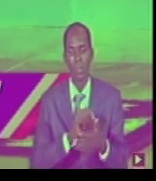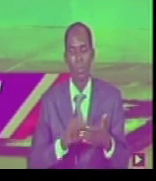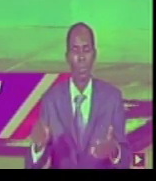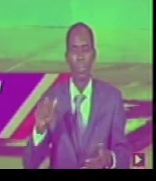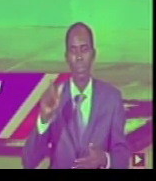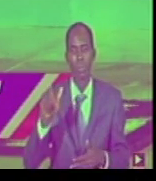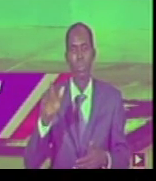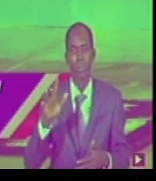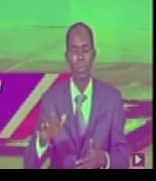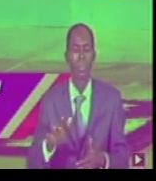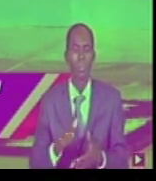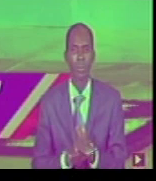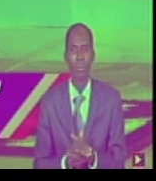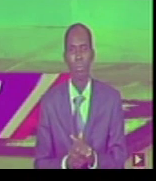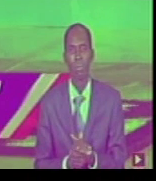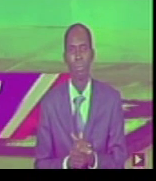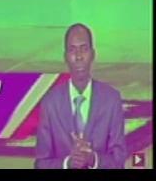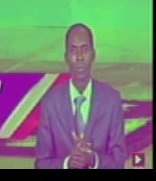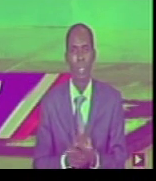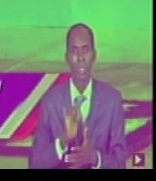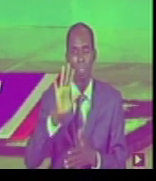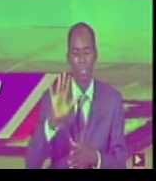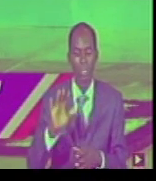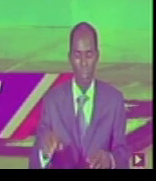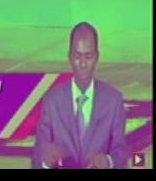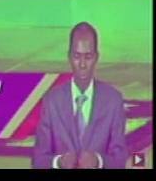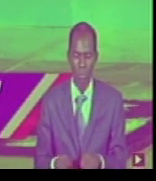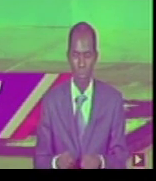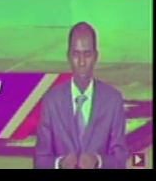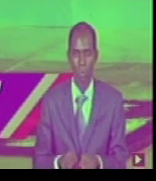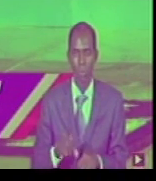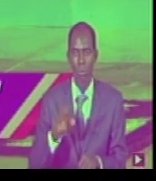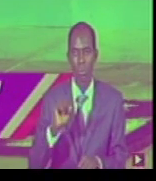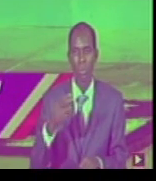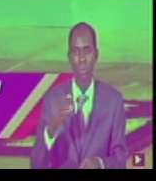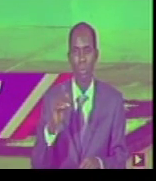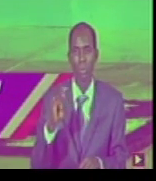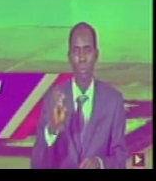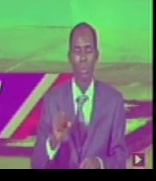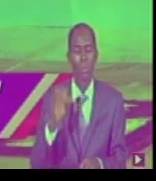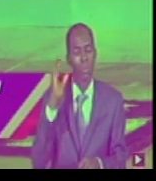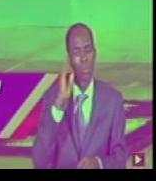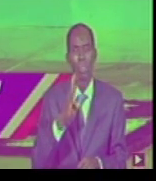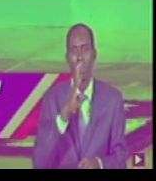25. Thy shoes will be iron and brass.